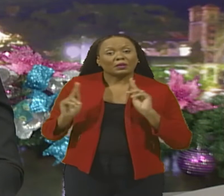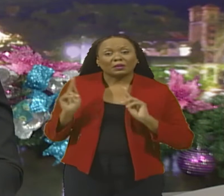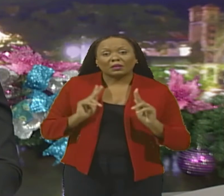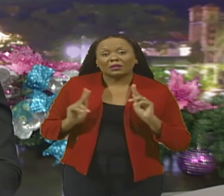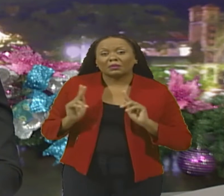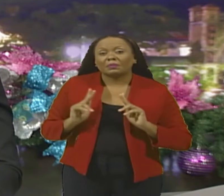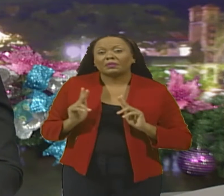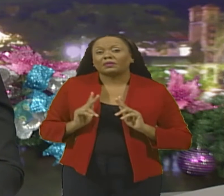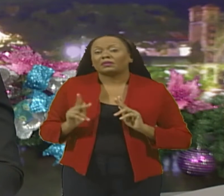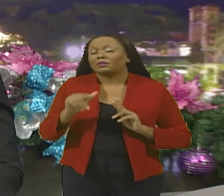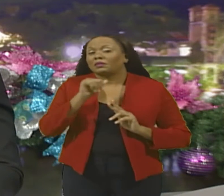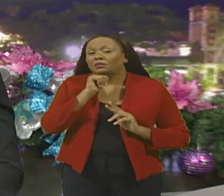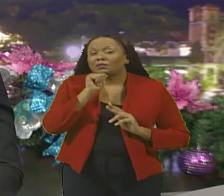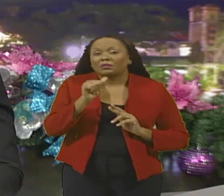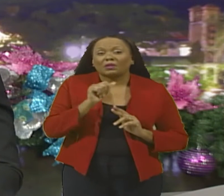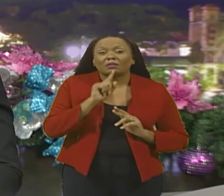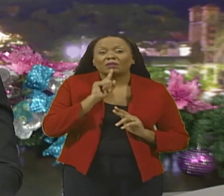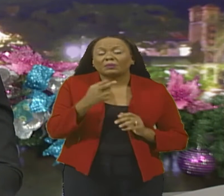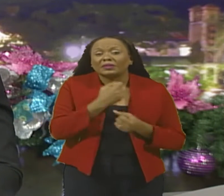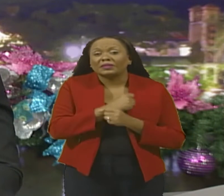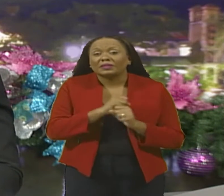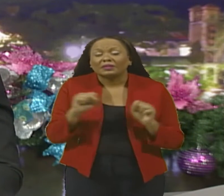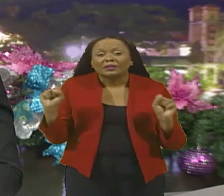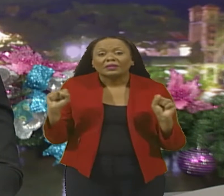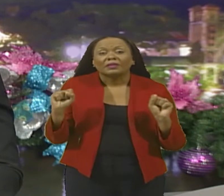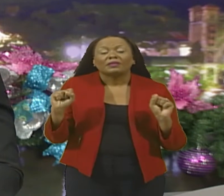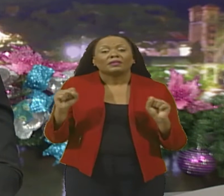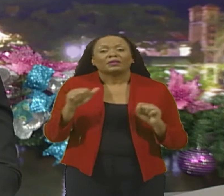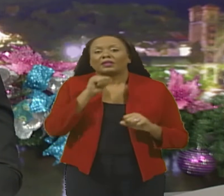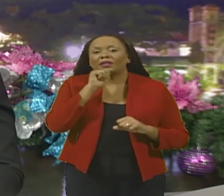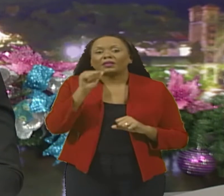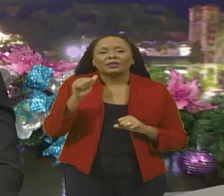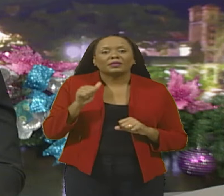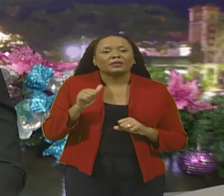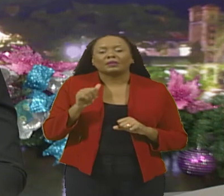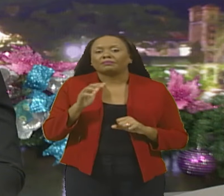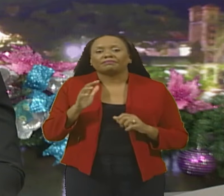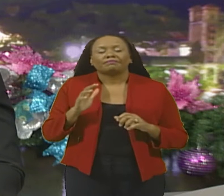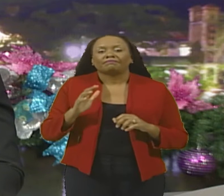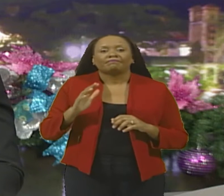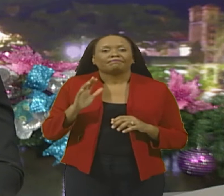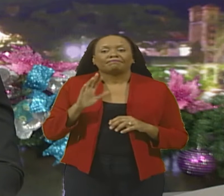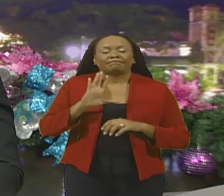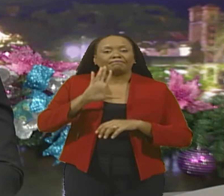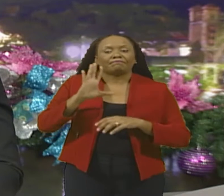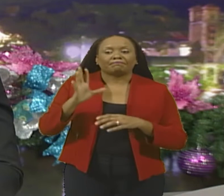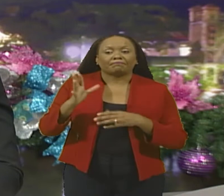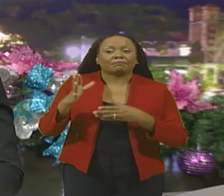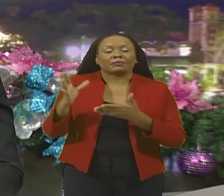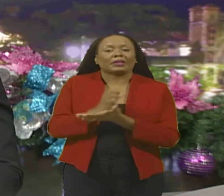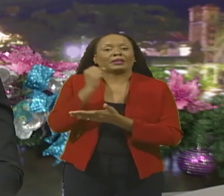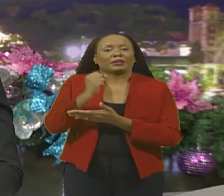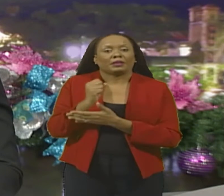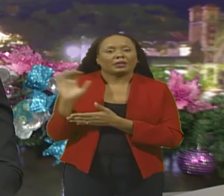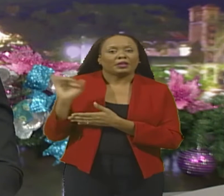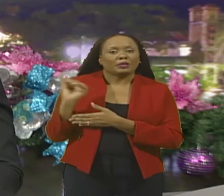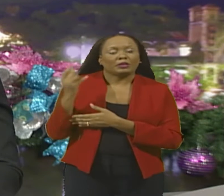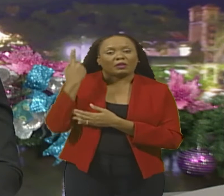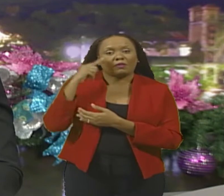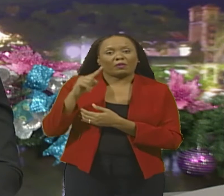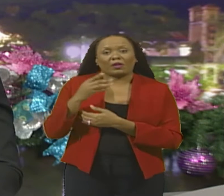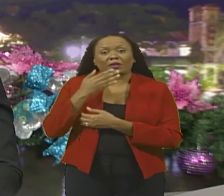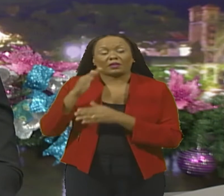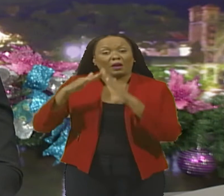to fail to safeguard one of the biggest investments of their lives, their homes. This concern from Group Chief Operating Officer